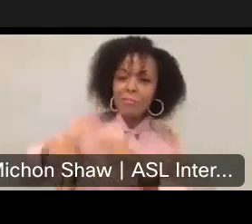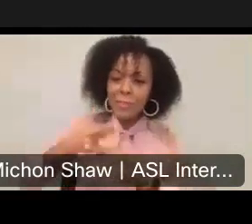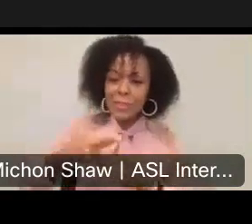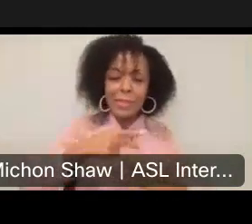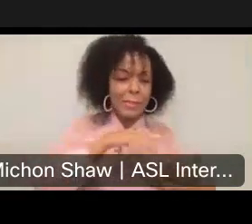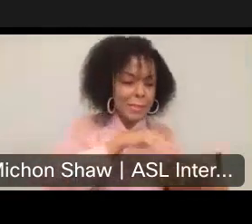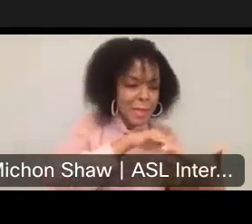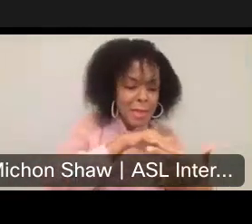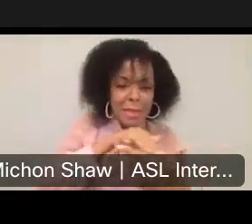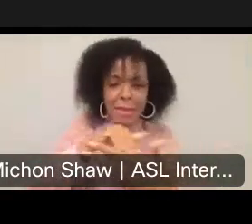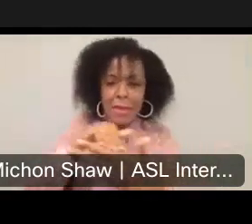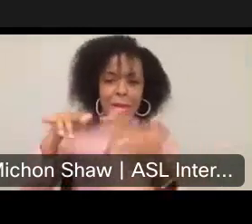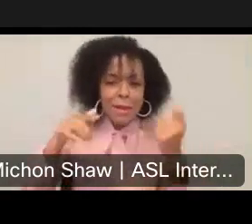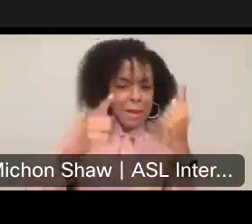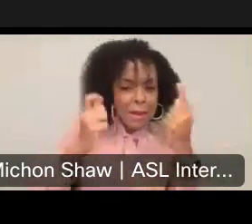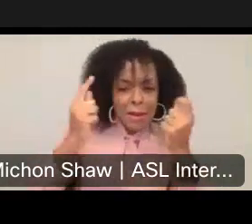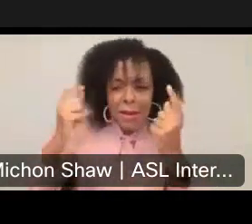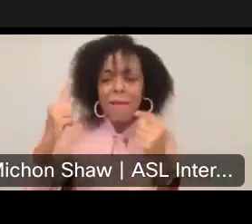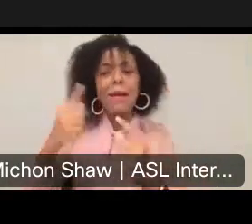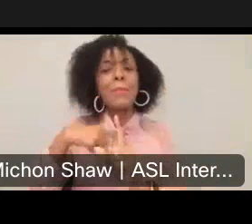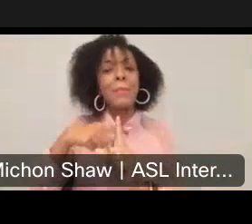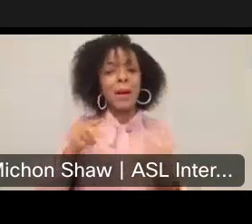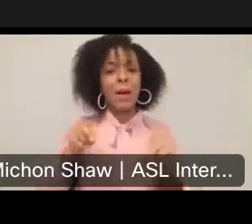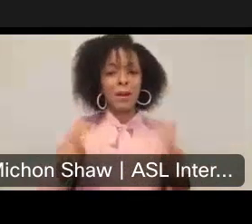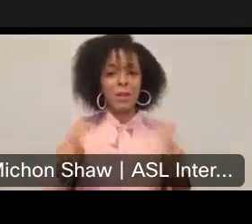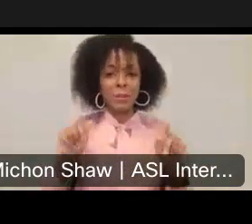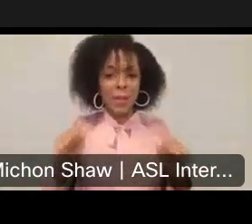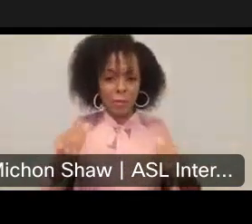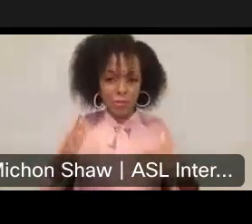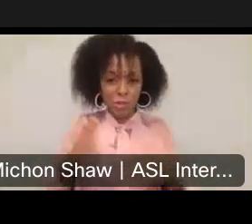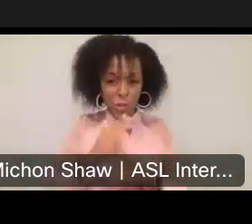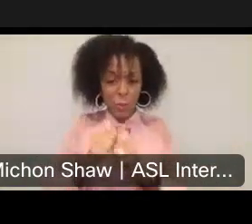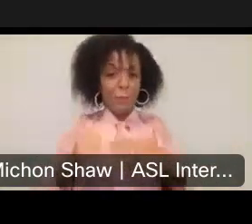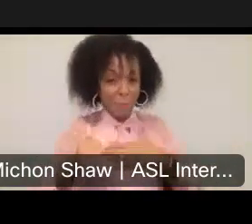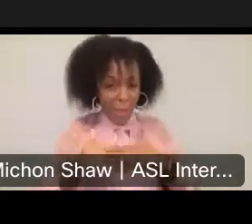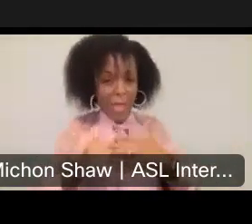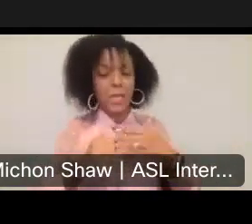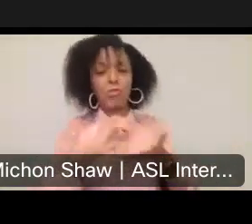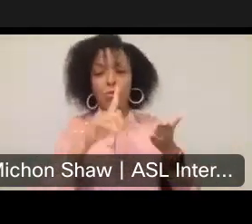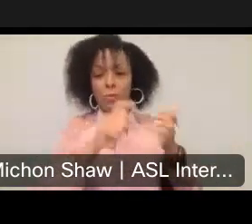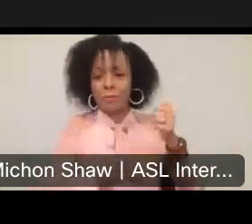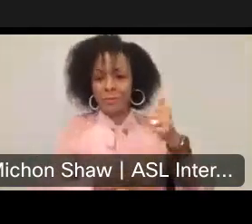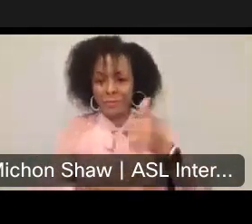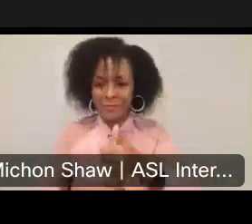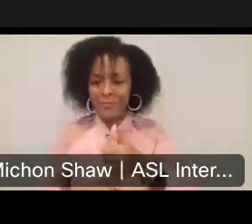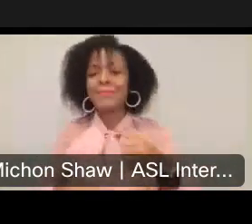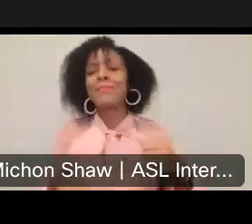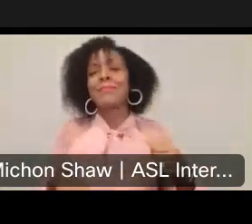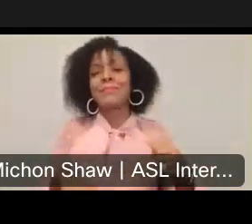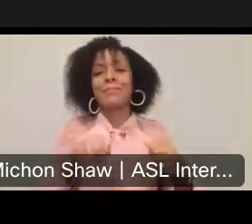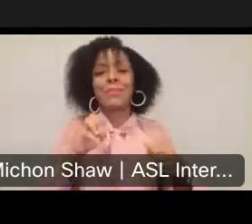the opportunity to be able to share that with my students as well. And so it was important